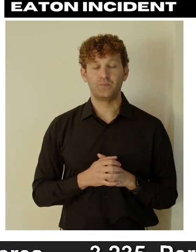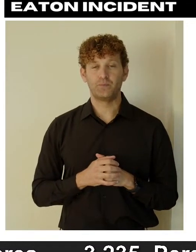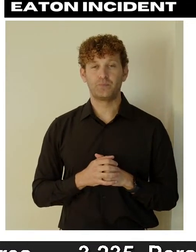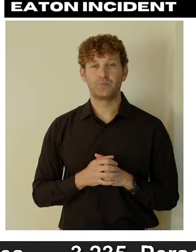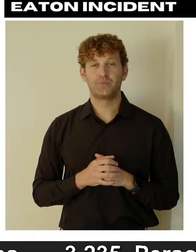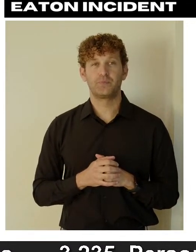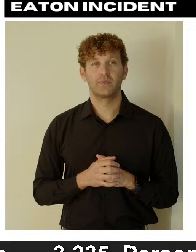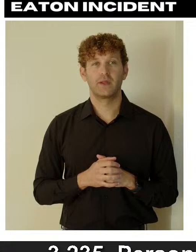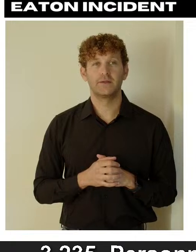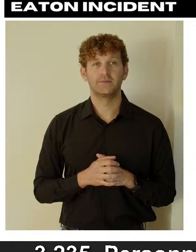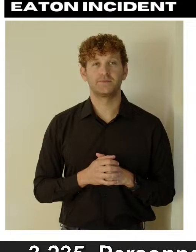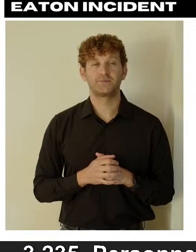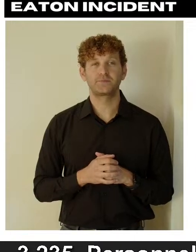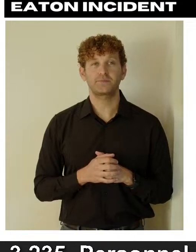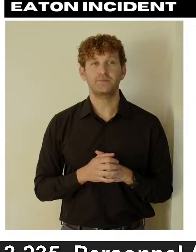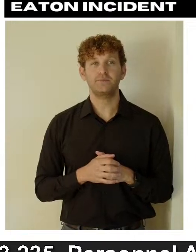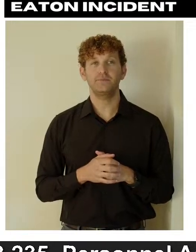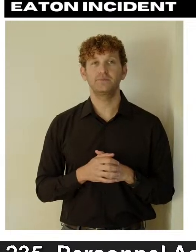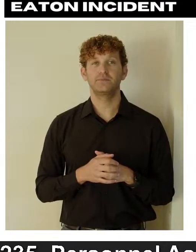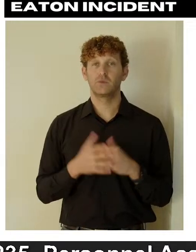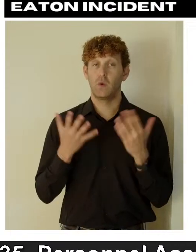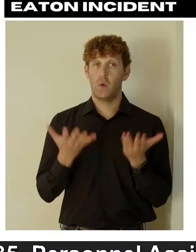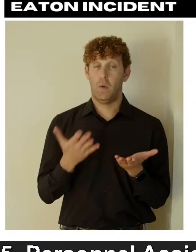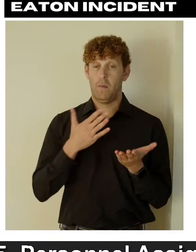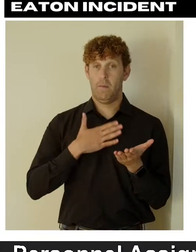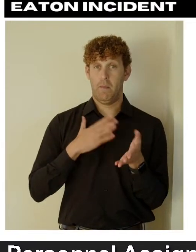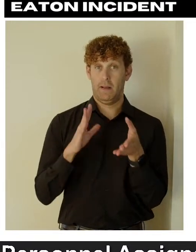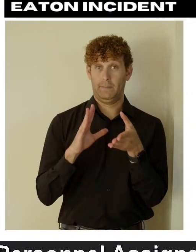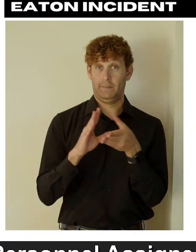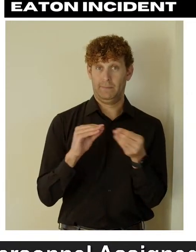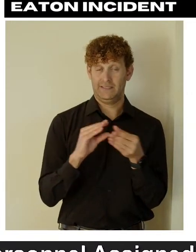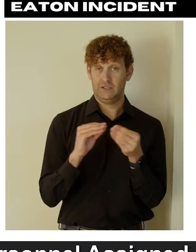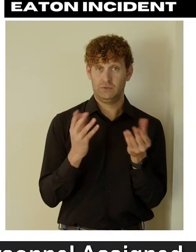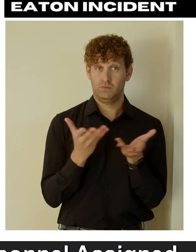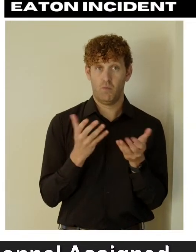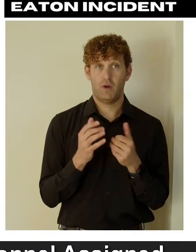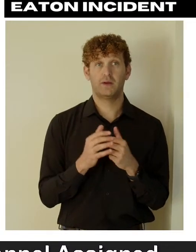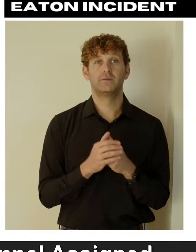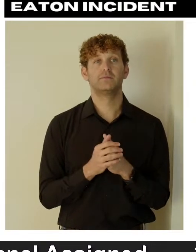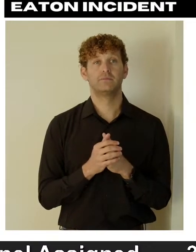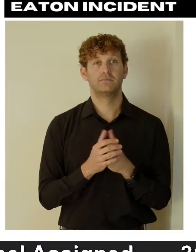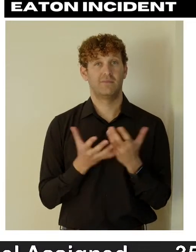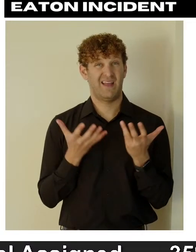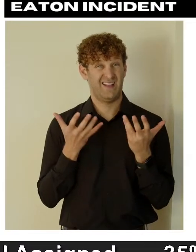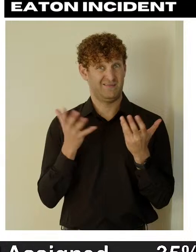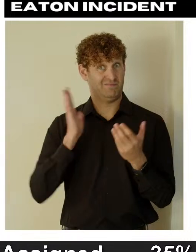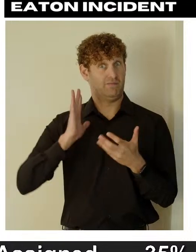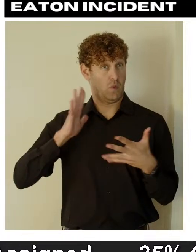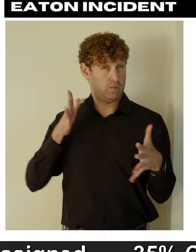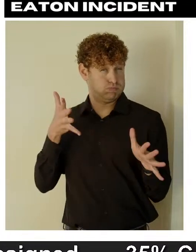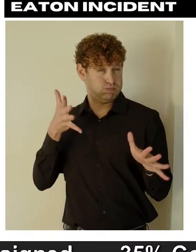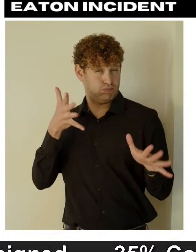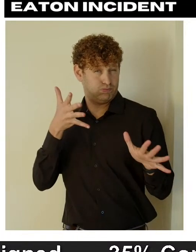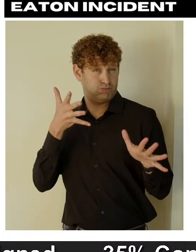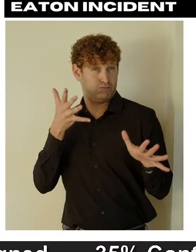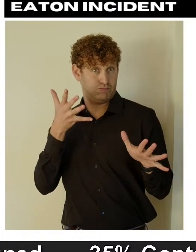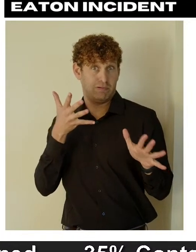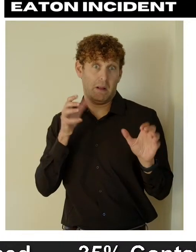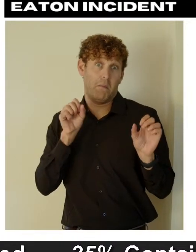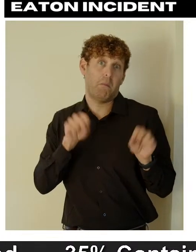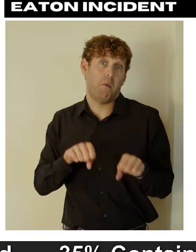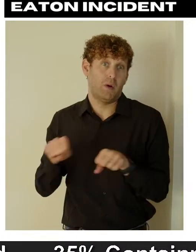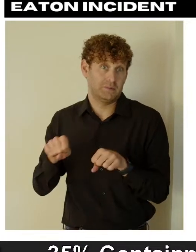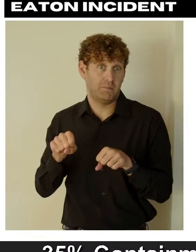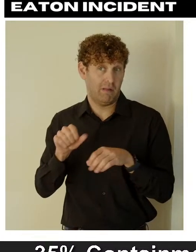So I just want to mention with all of the heavy winds that could be happening over the next couple of days, we